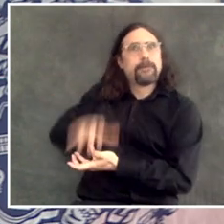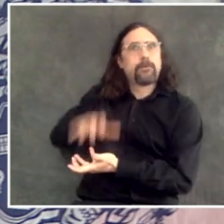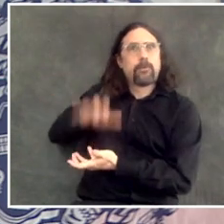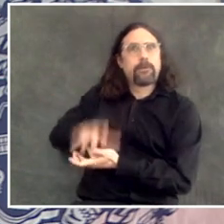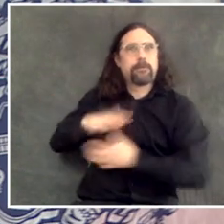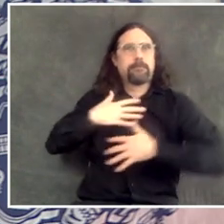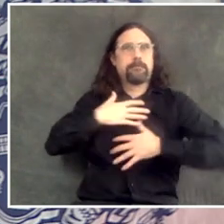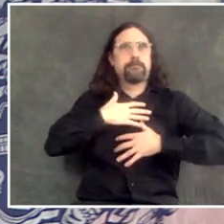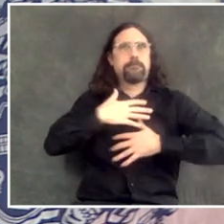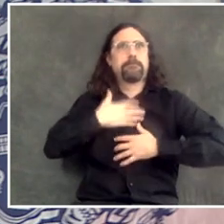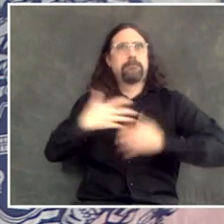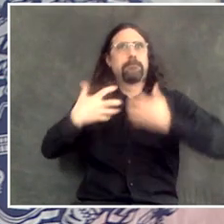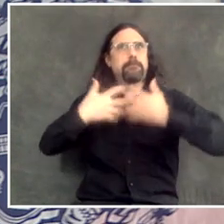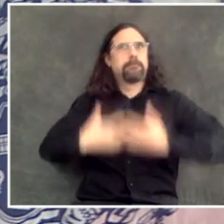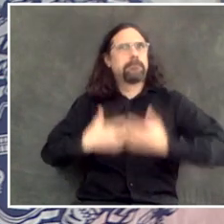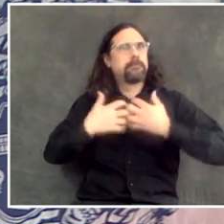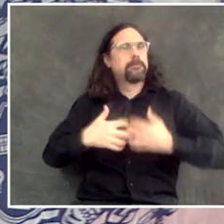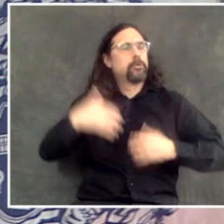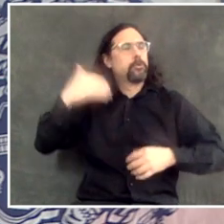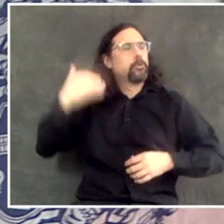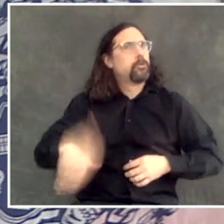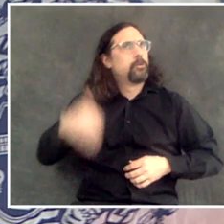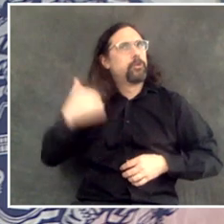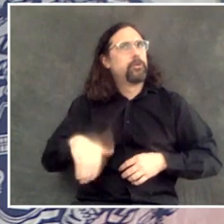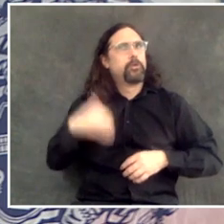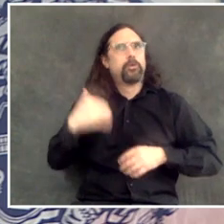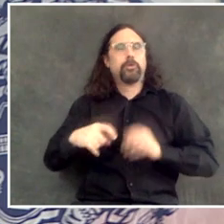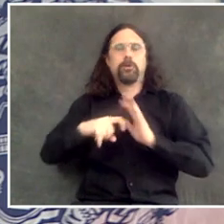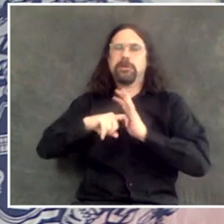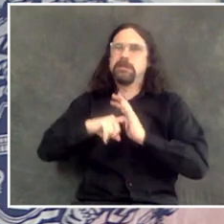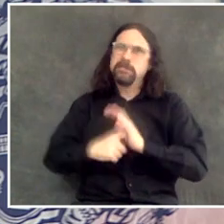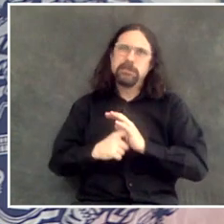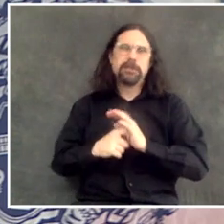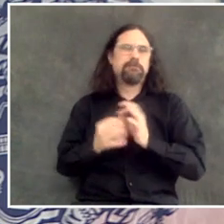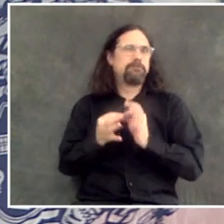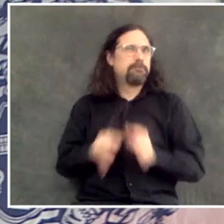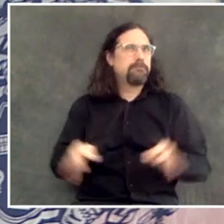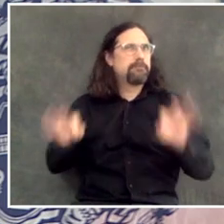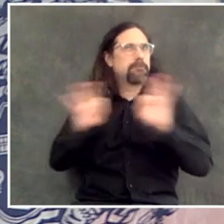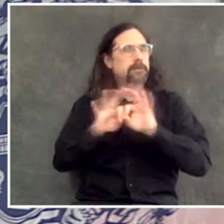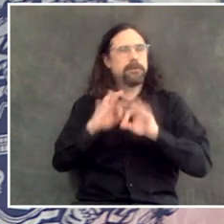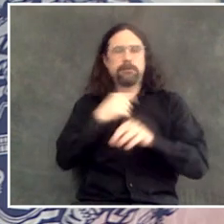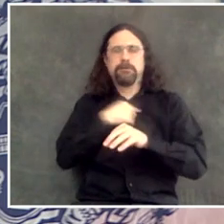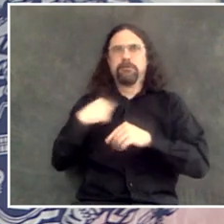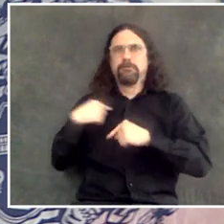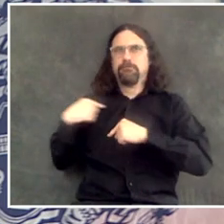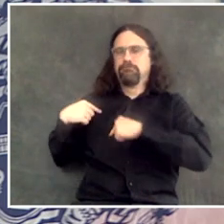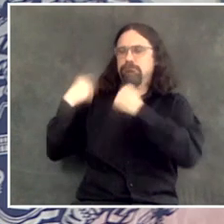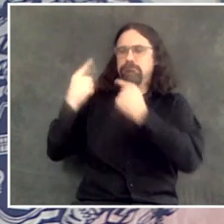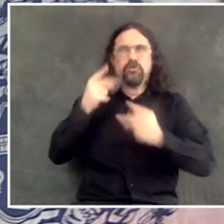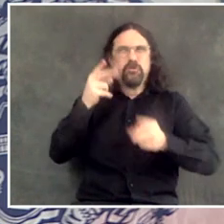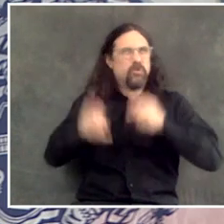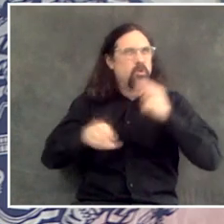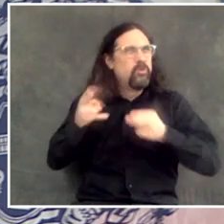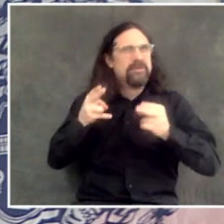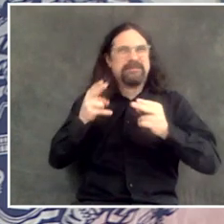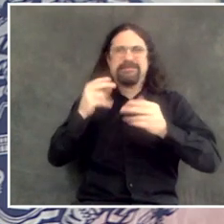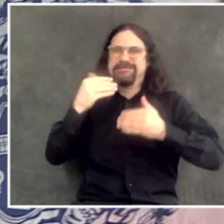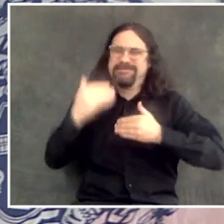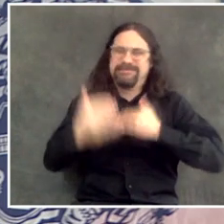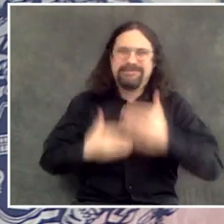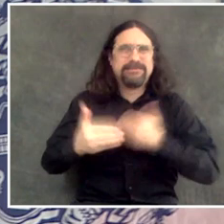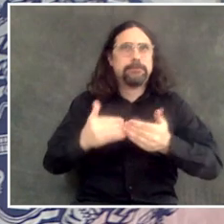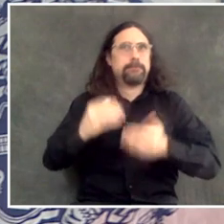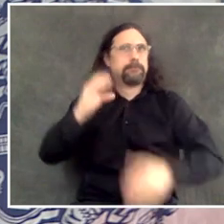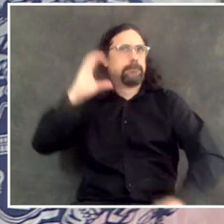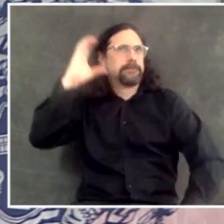extraordinary race against time with only a month to produce a number of hospital beds that's almost